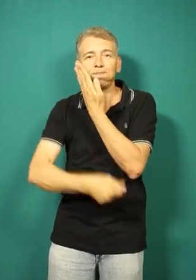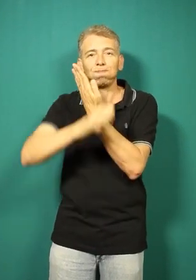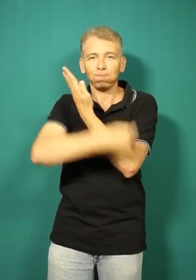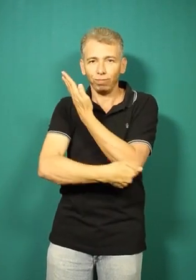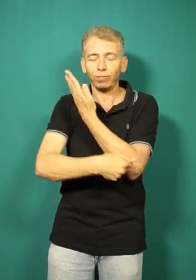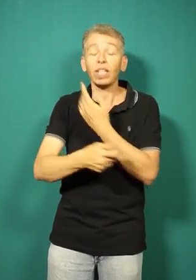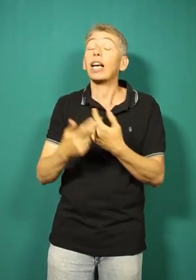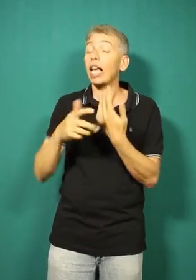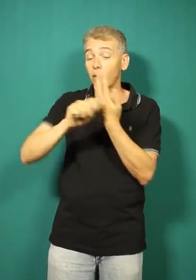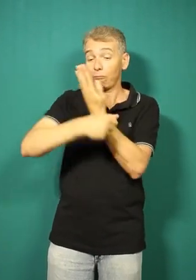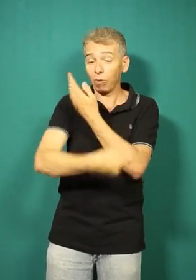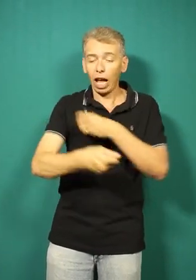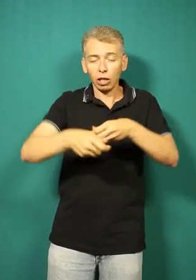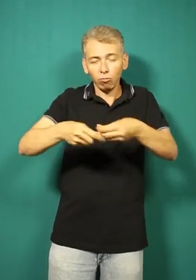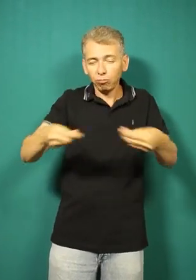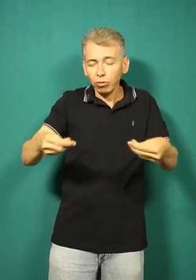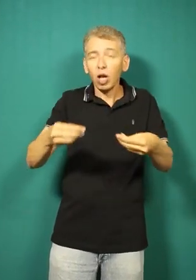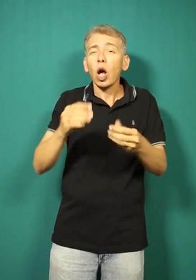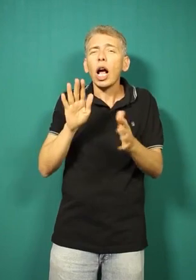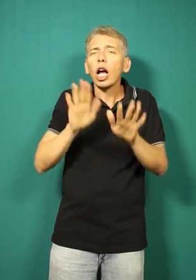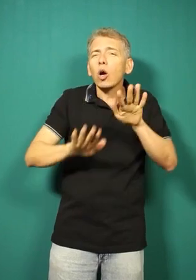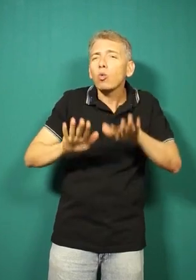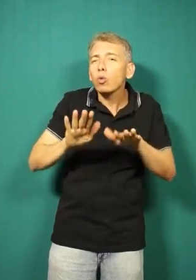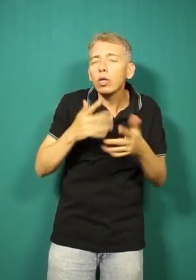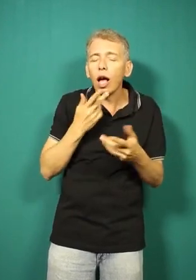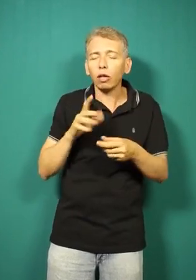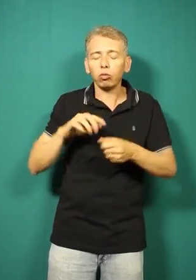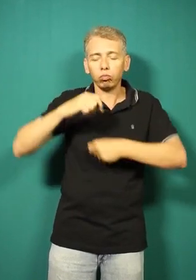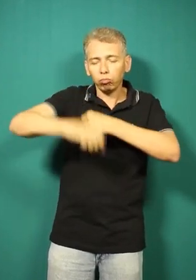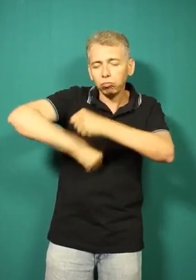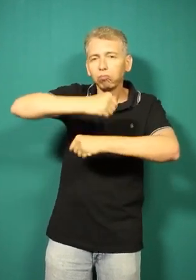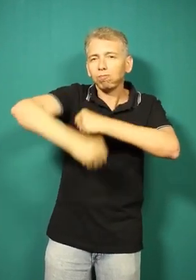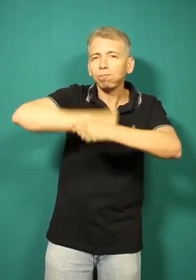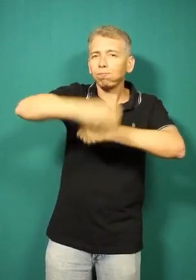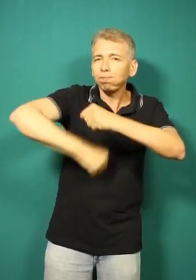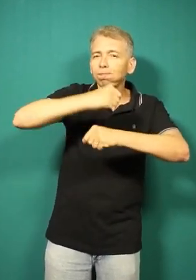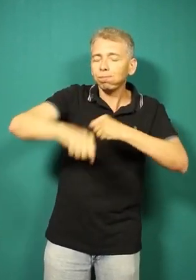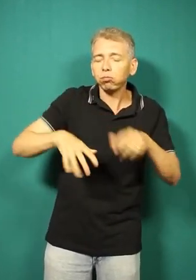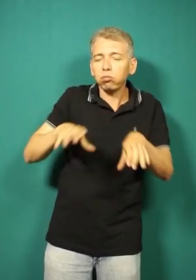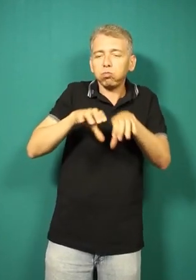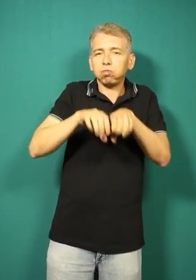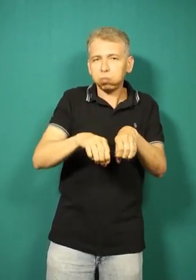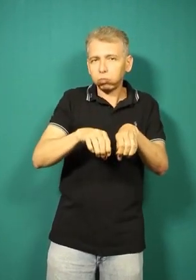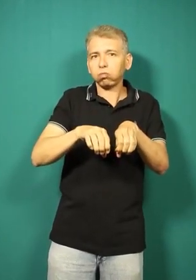Each bark is peeled carefully and tied in a bundle.